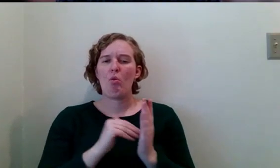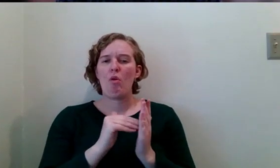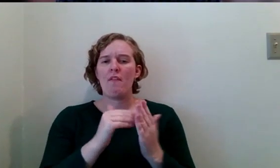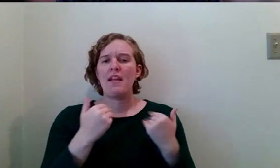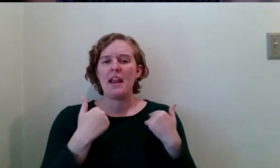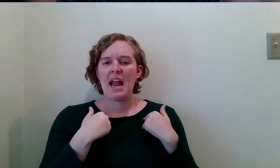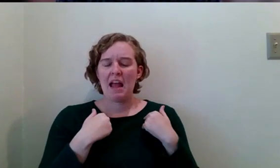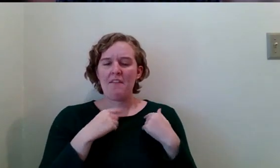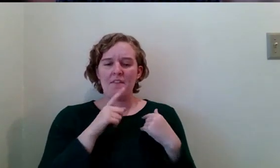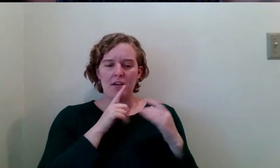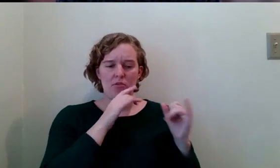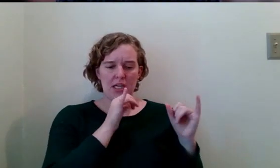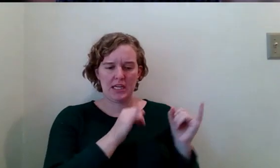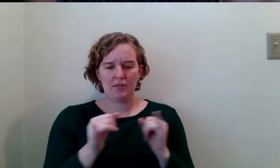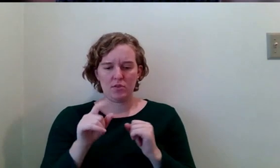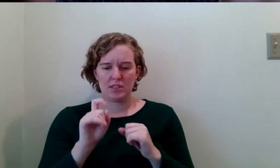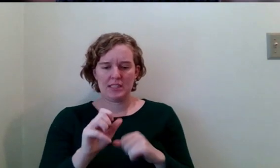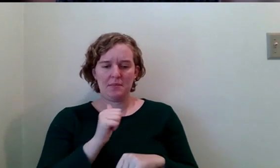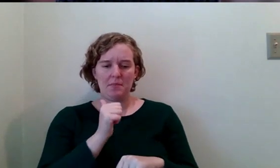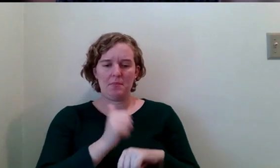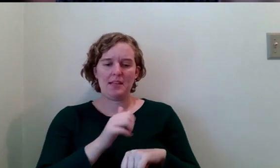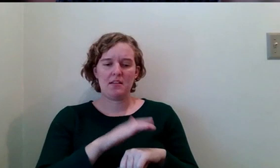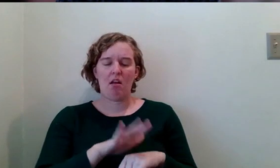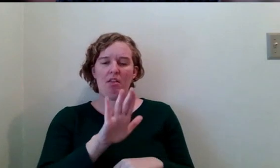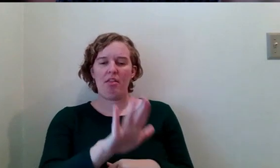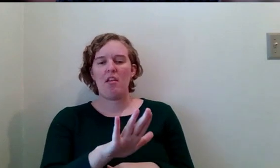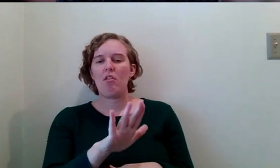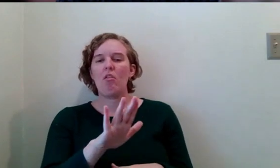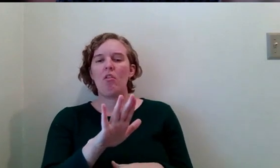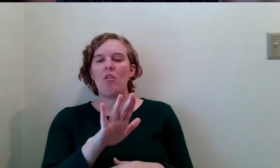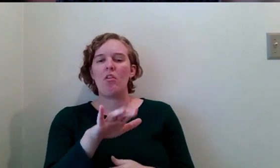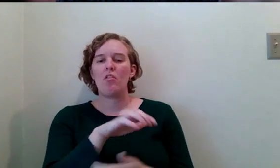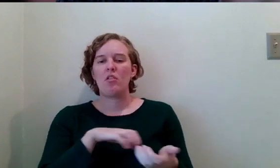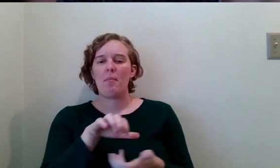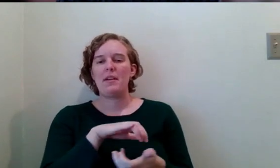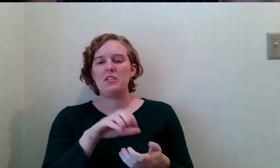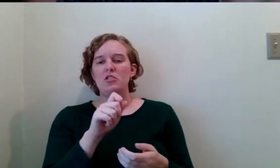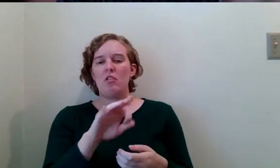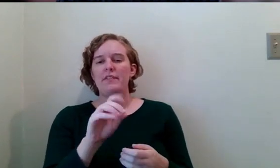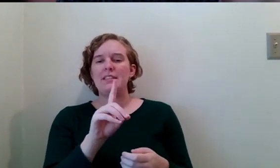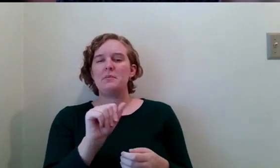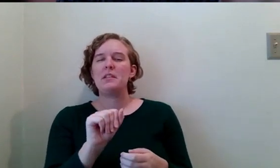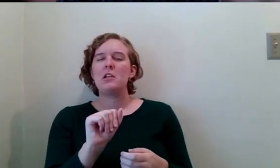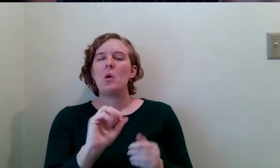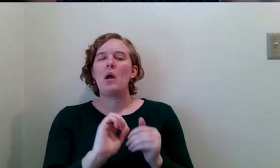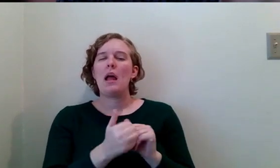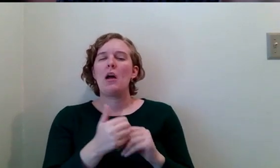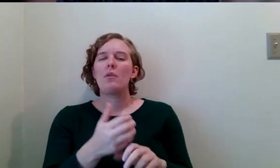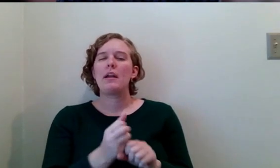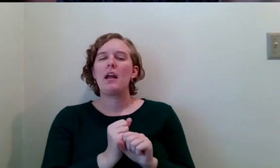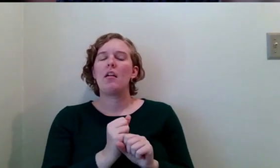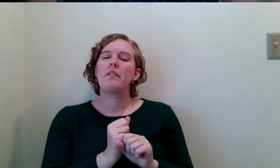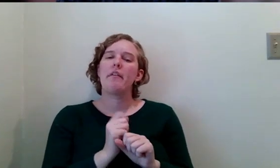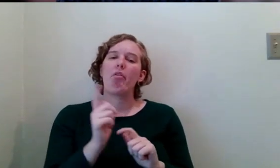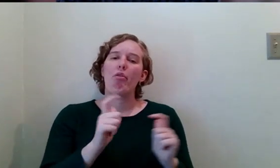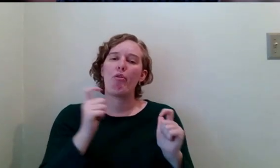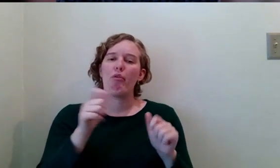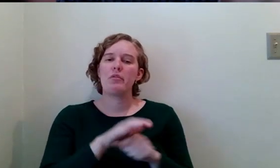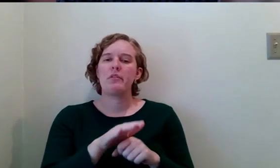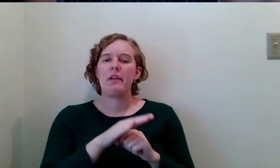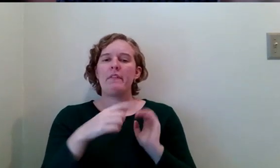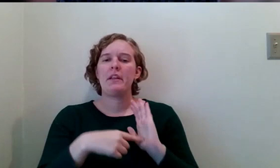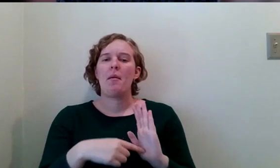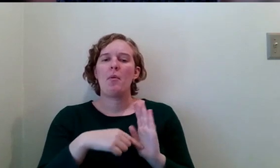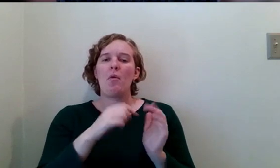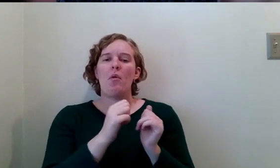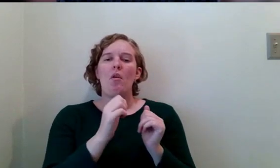individual needs based on their particular combination of disabilities. How can one hope to get a large enough sample of a people with a particular impairment